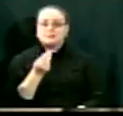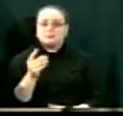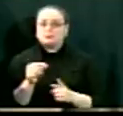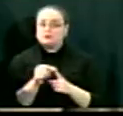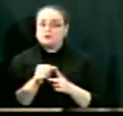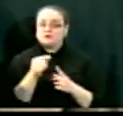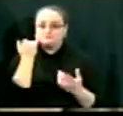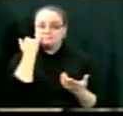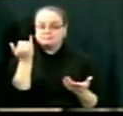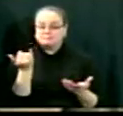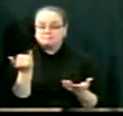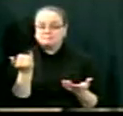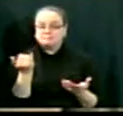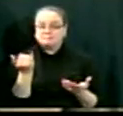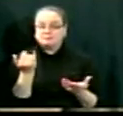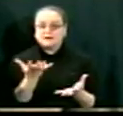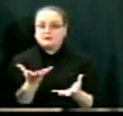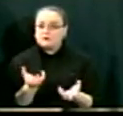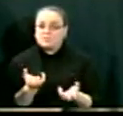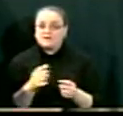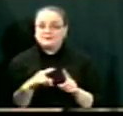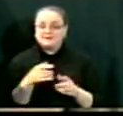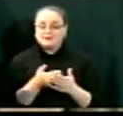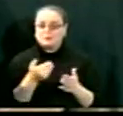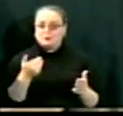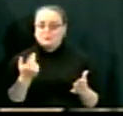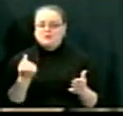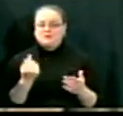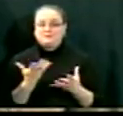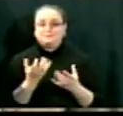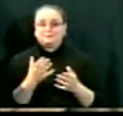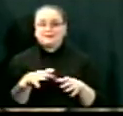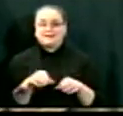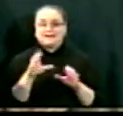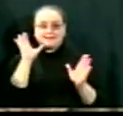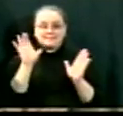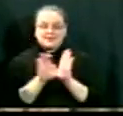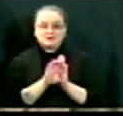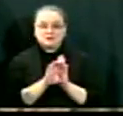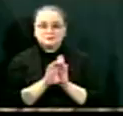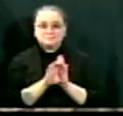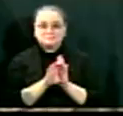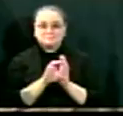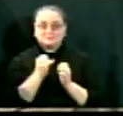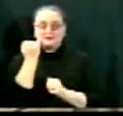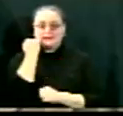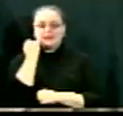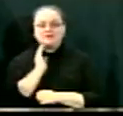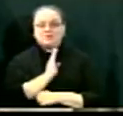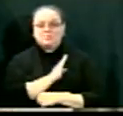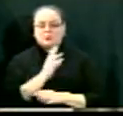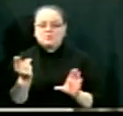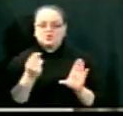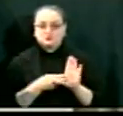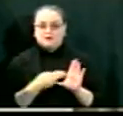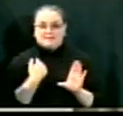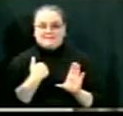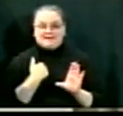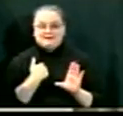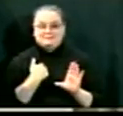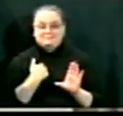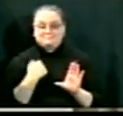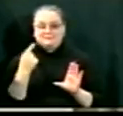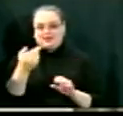you would like to. But before you do, we would like to take a picture with, if the board would join me